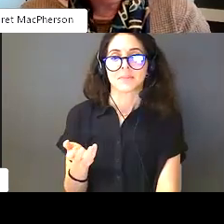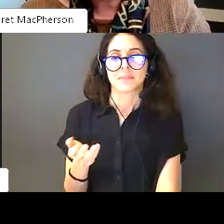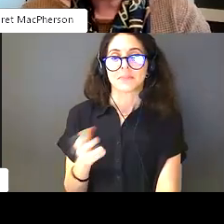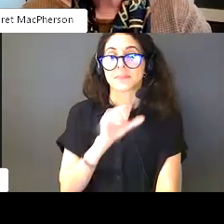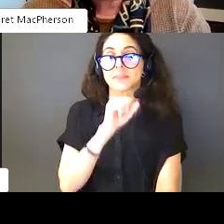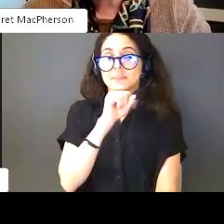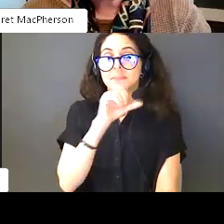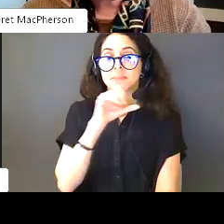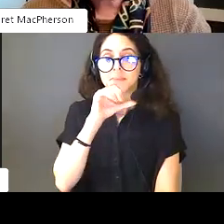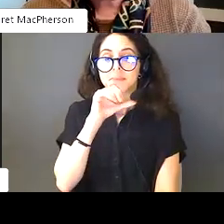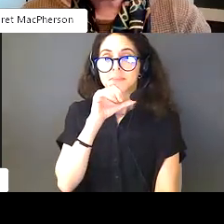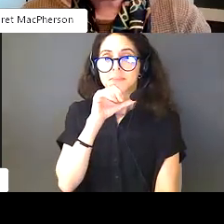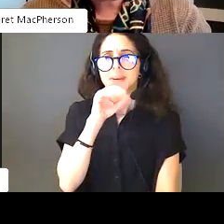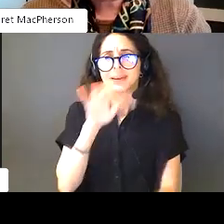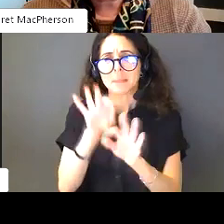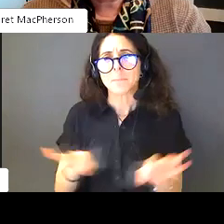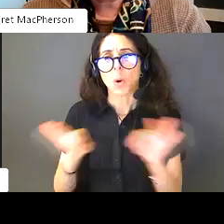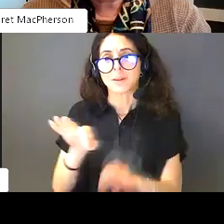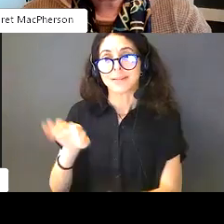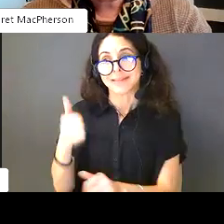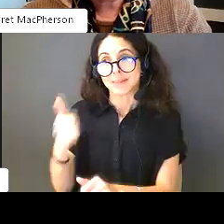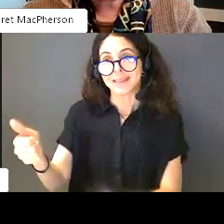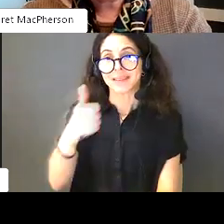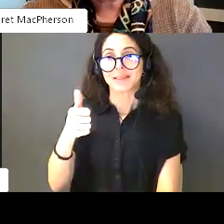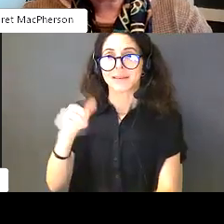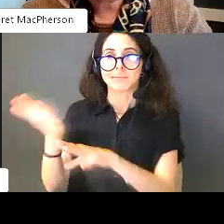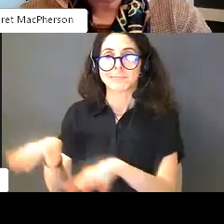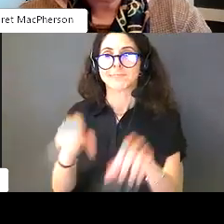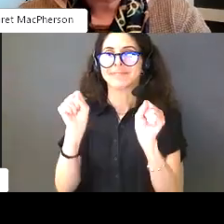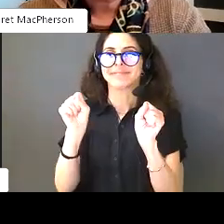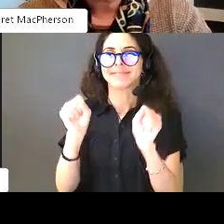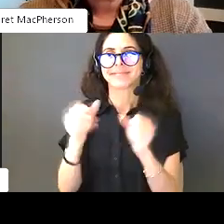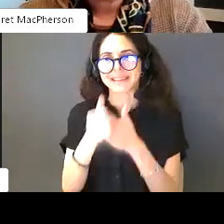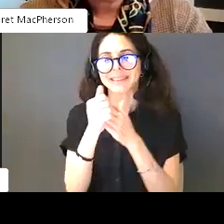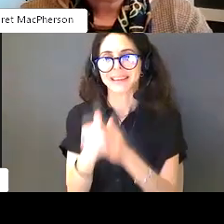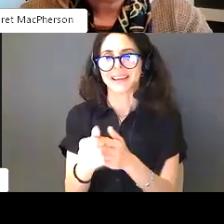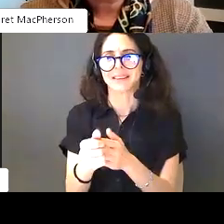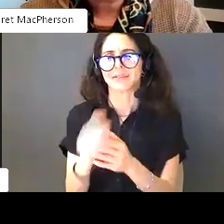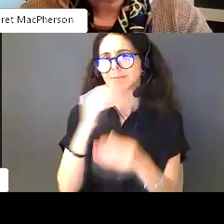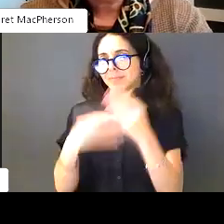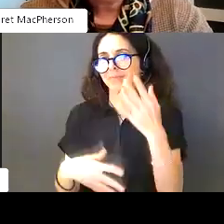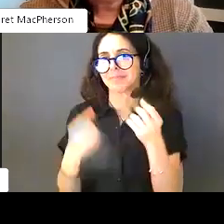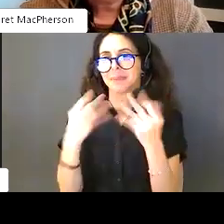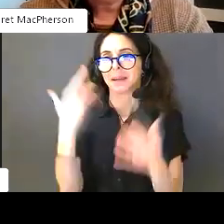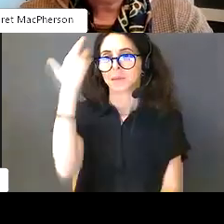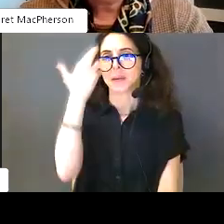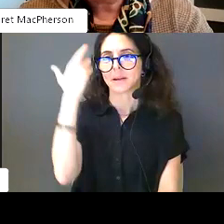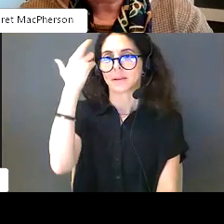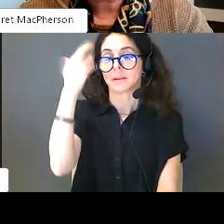seniors, need to be leading this work, I think, for many reasons. And so figuring out how to